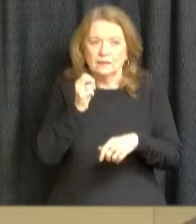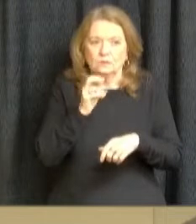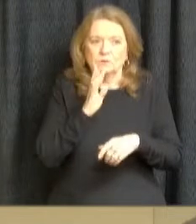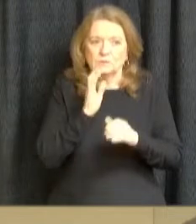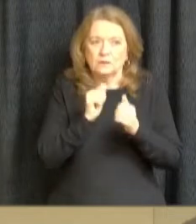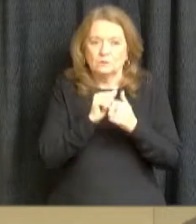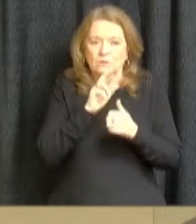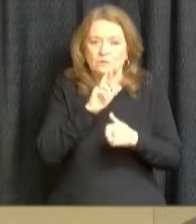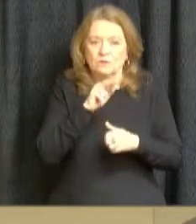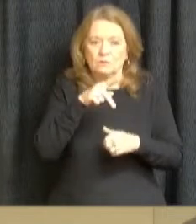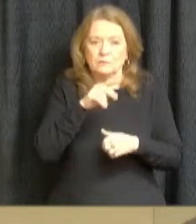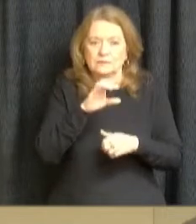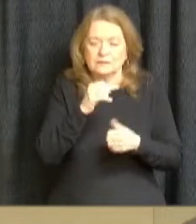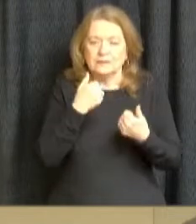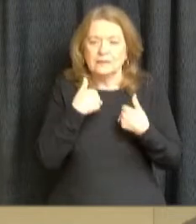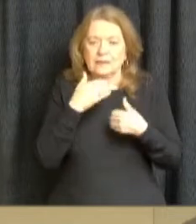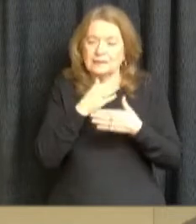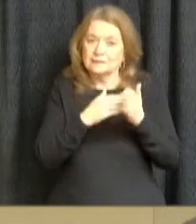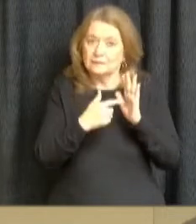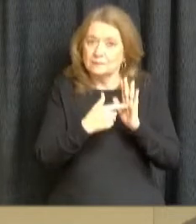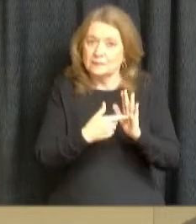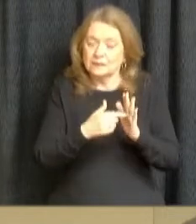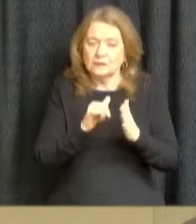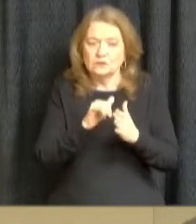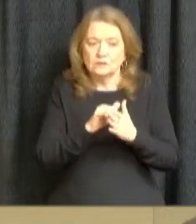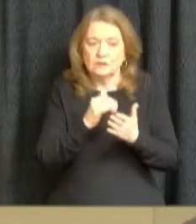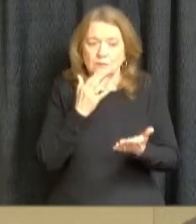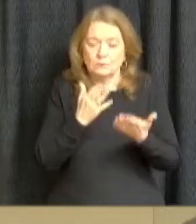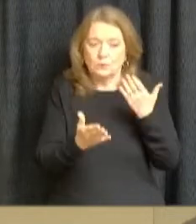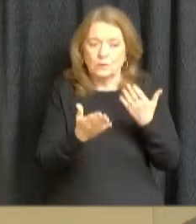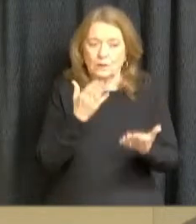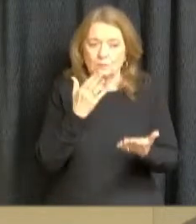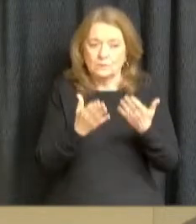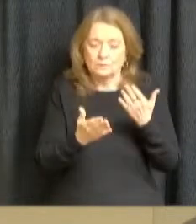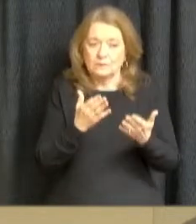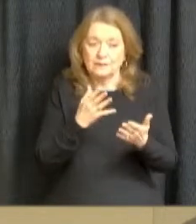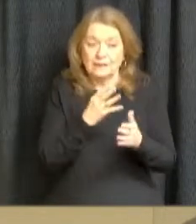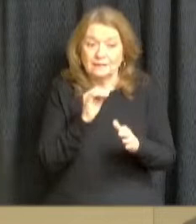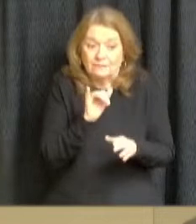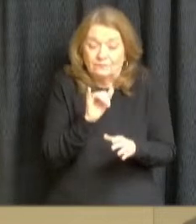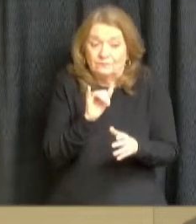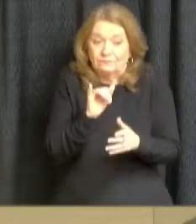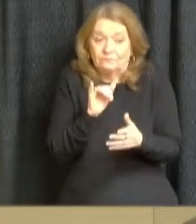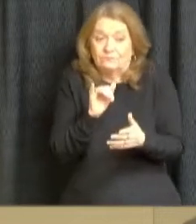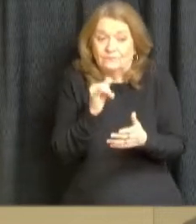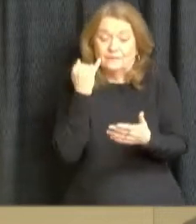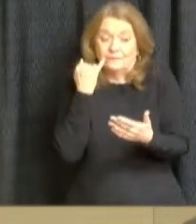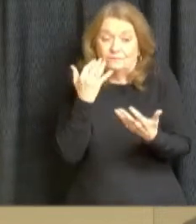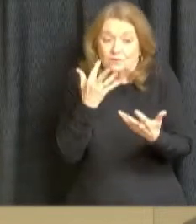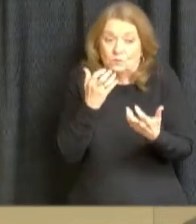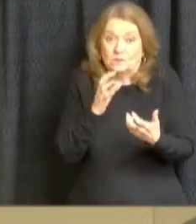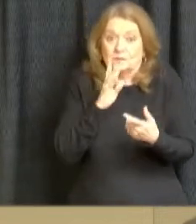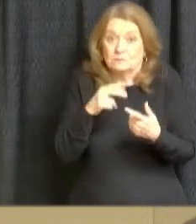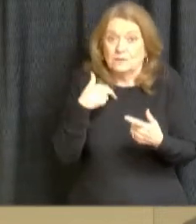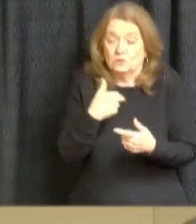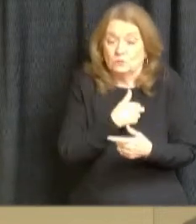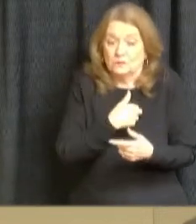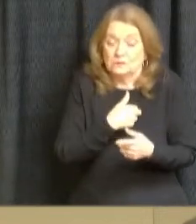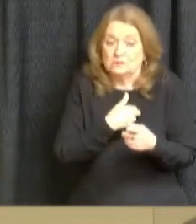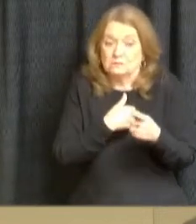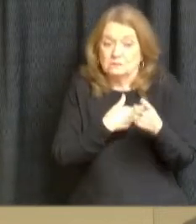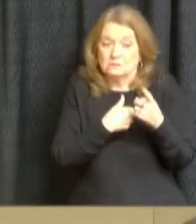the RPC, and he had some indication that probably, and at that, if he wanted to speak to us, he was going